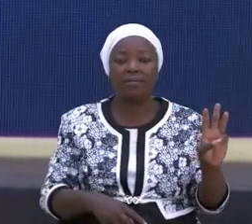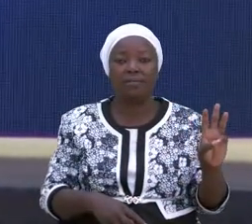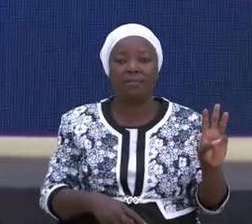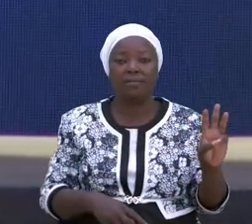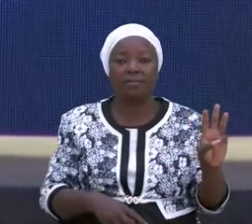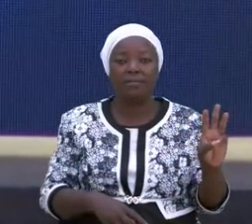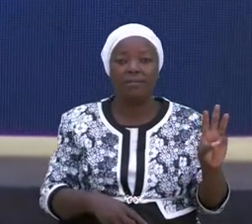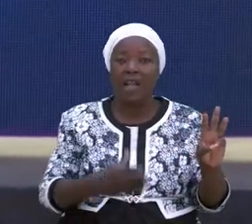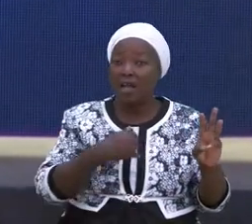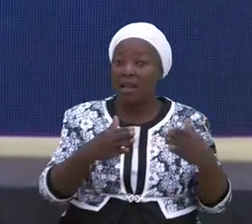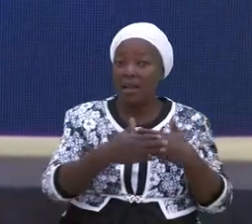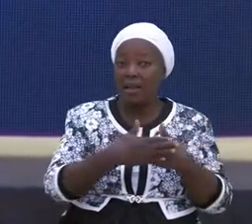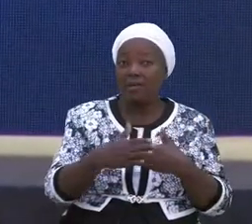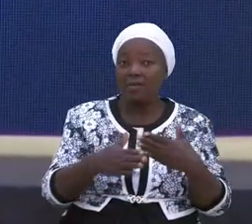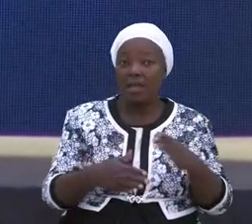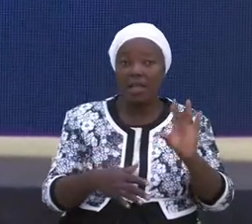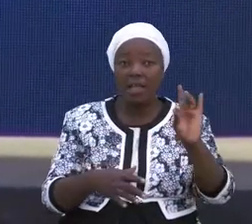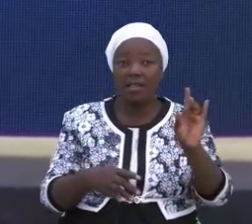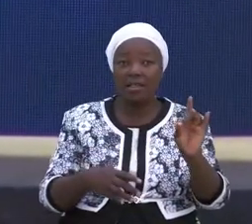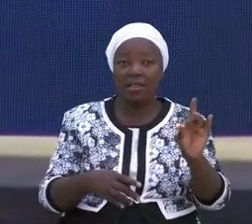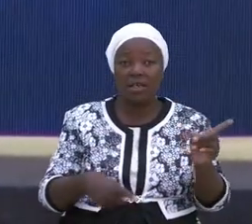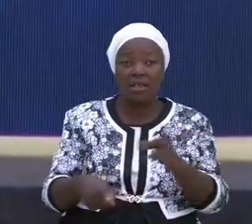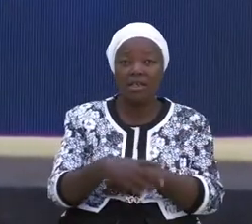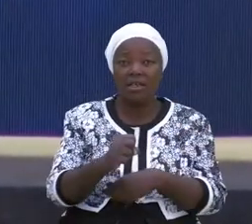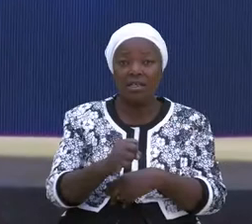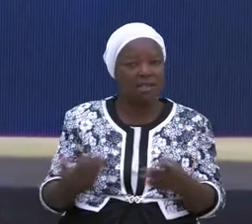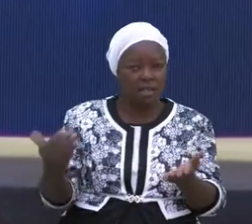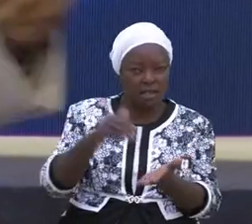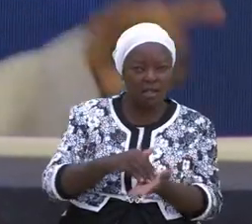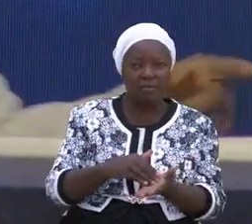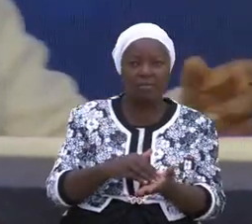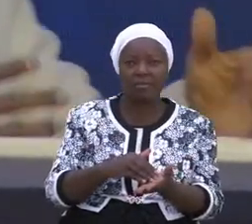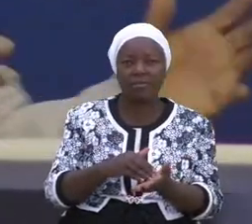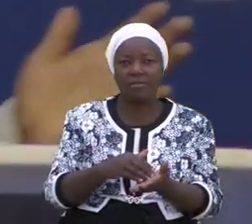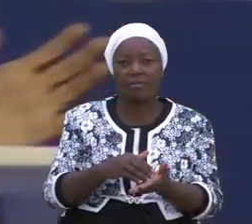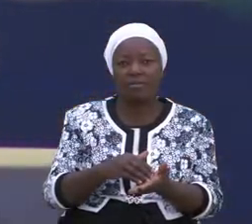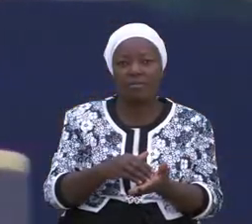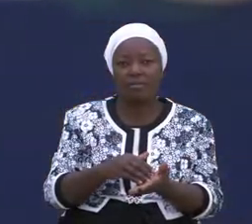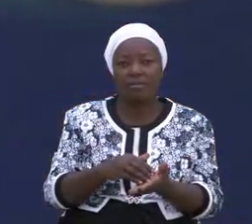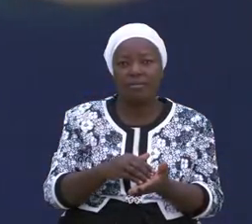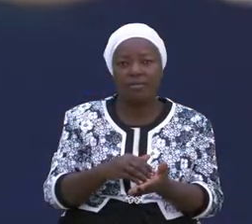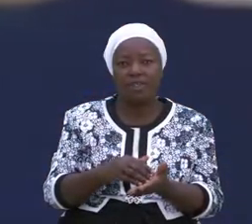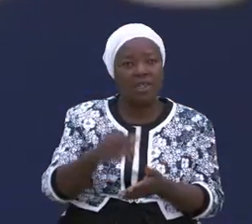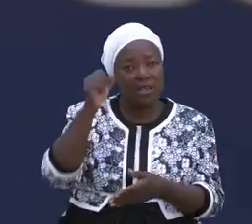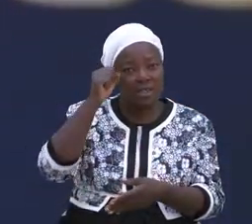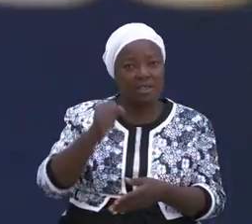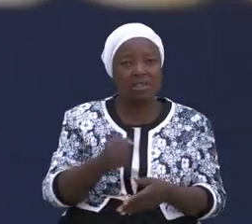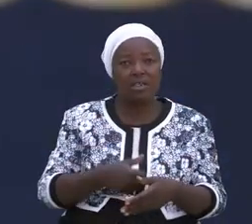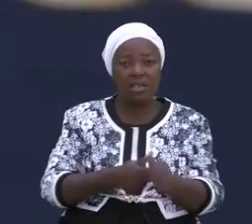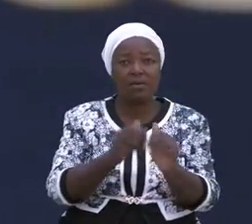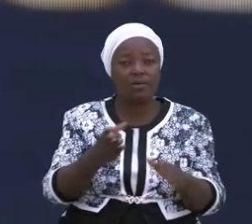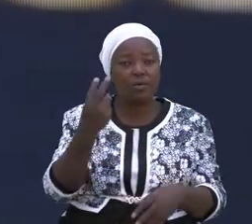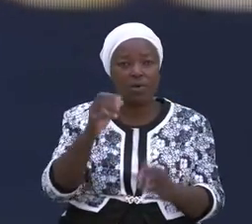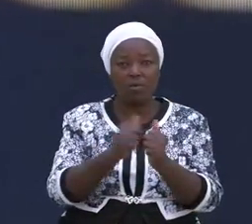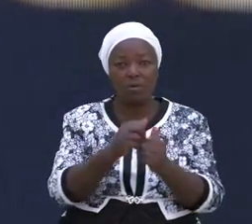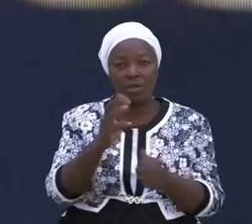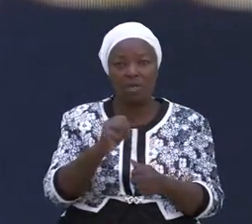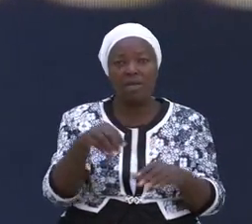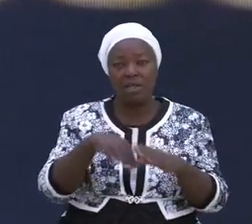And after 8 days, again, his disciples were within the